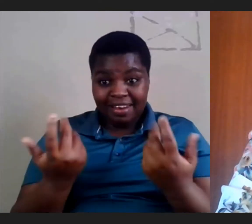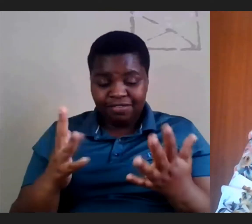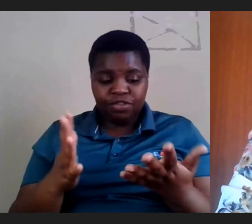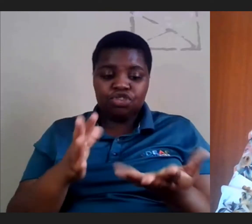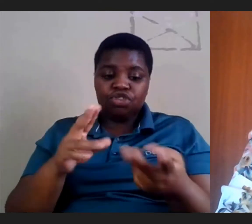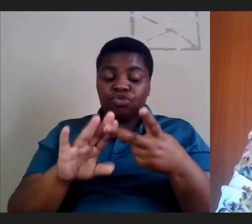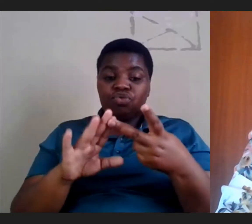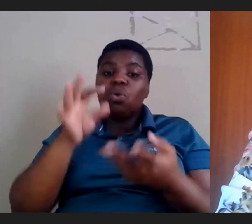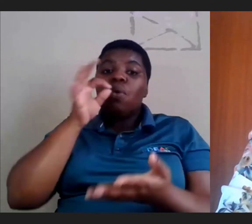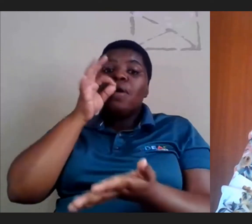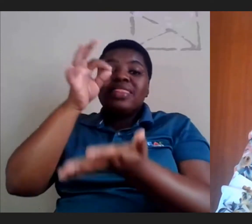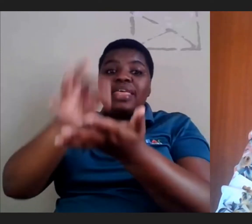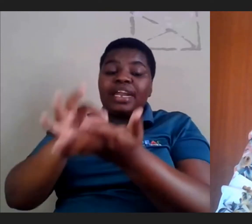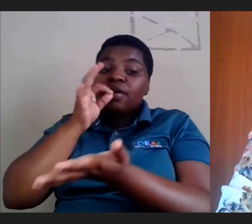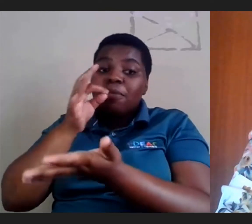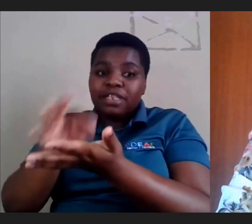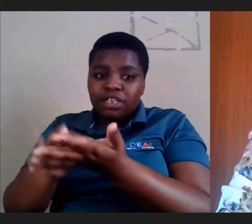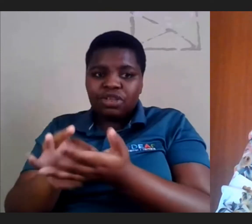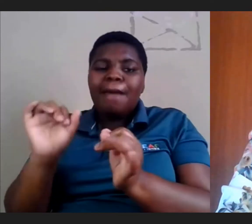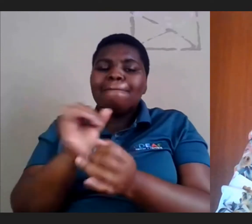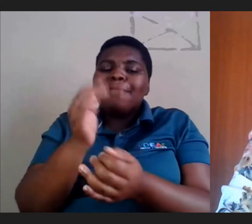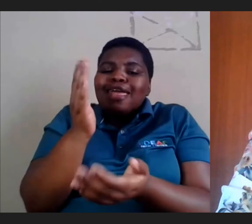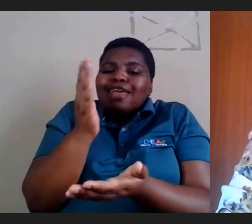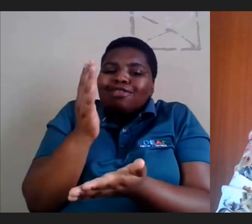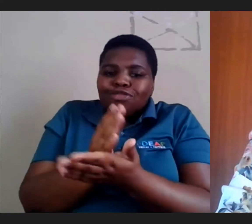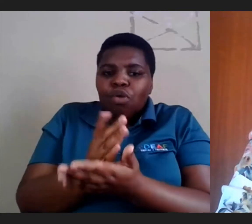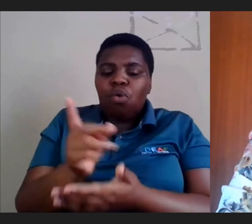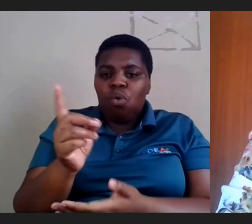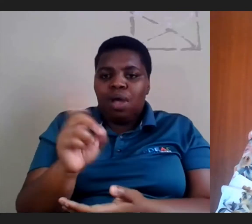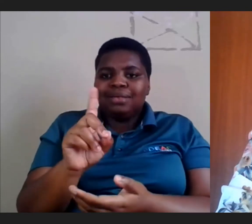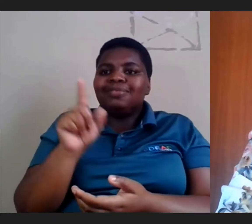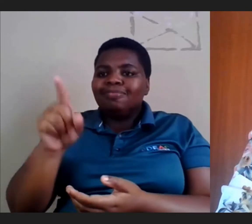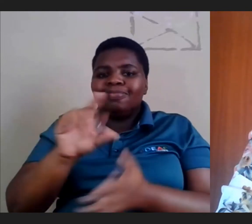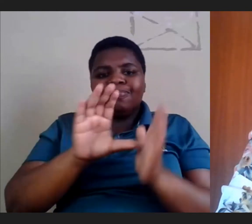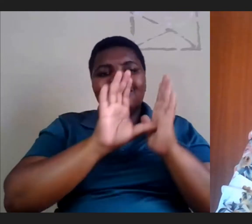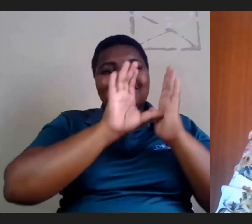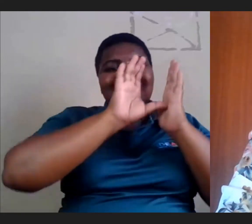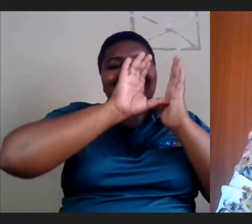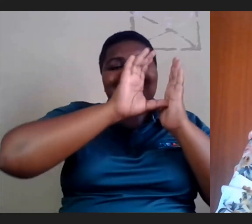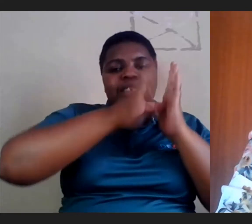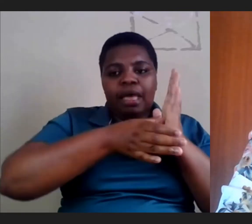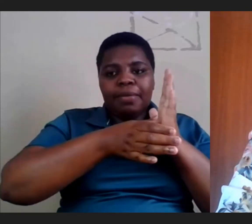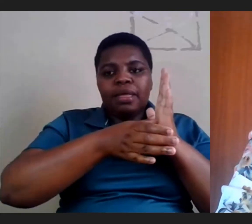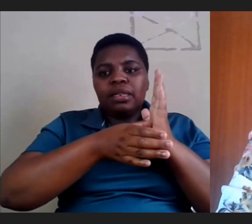forward is to mainstream disability and ensure that all